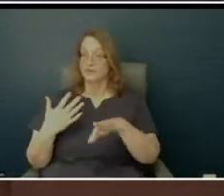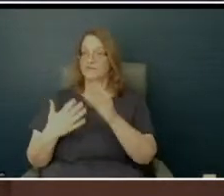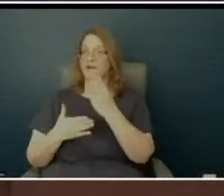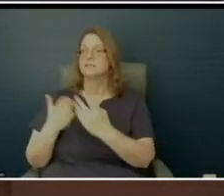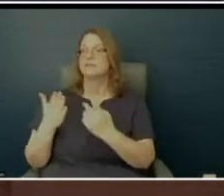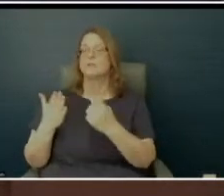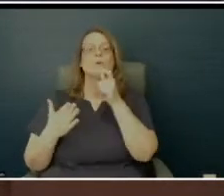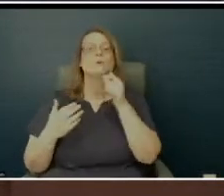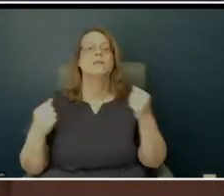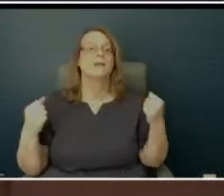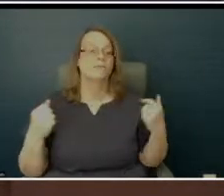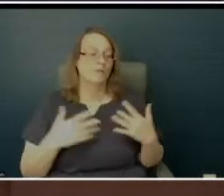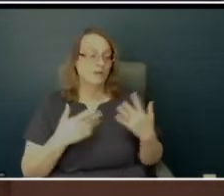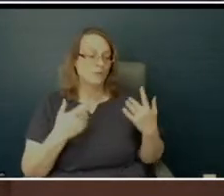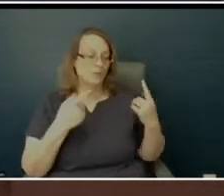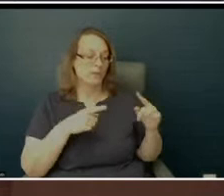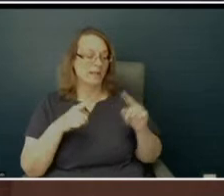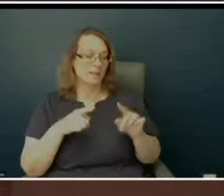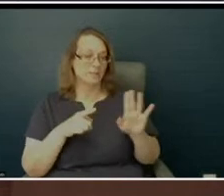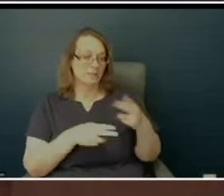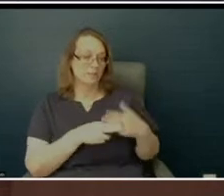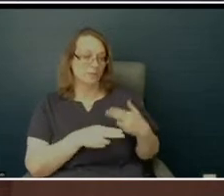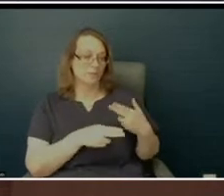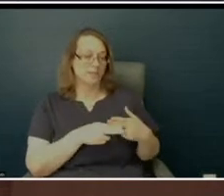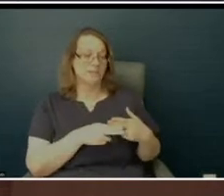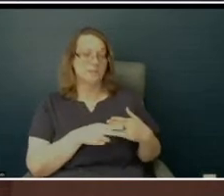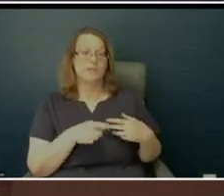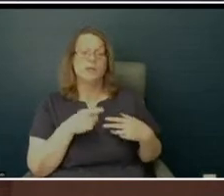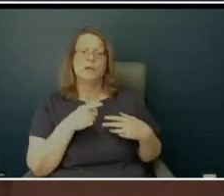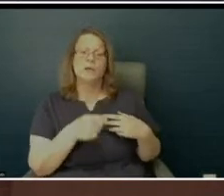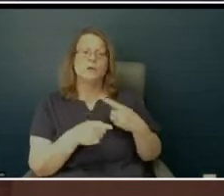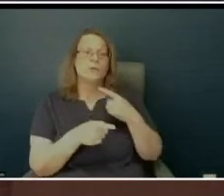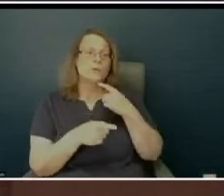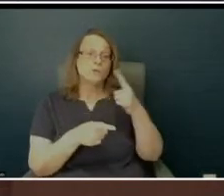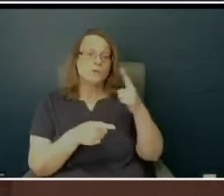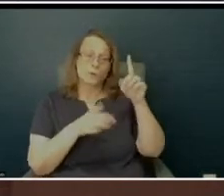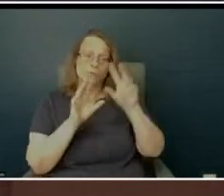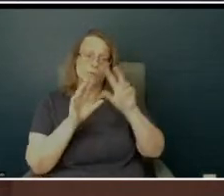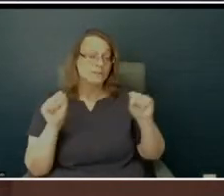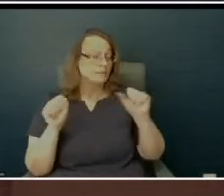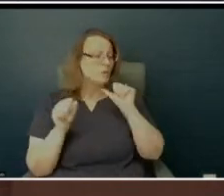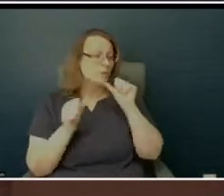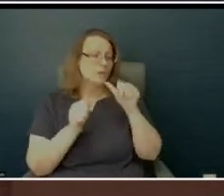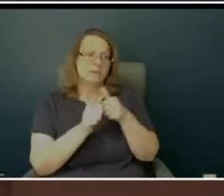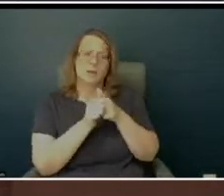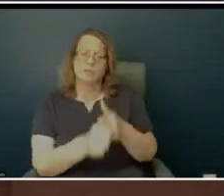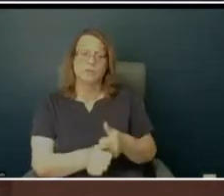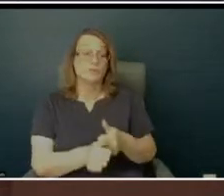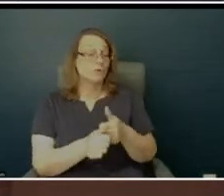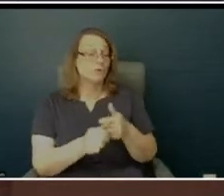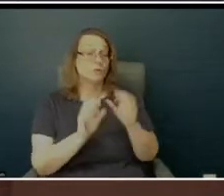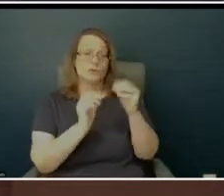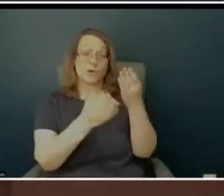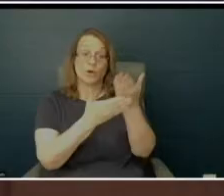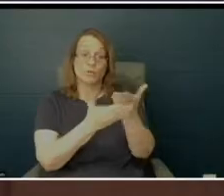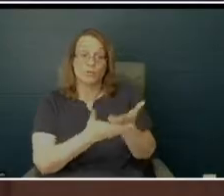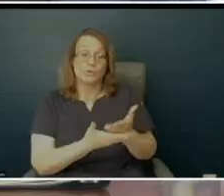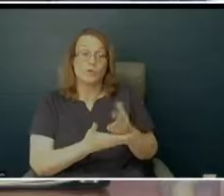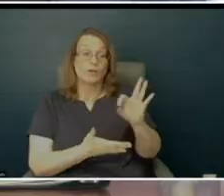when you told the president that you wouldn't pursue baseless claims of fraud, was it because you were worried about your